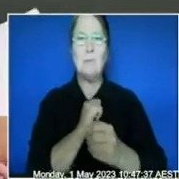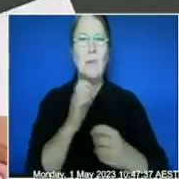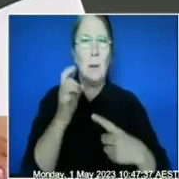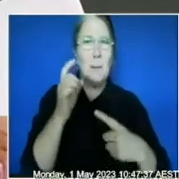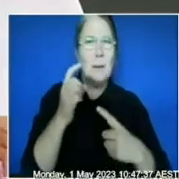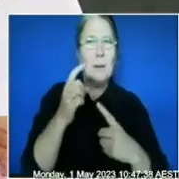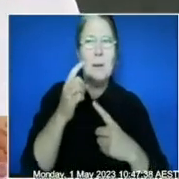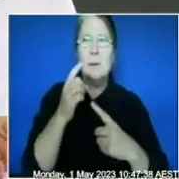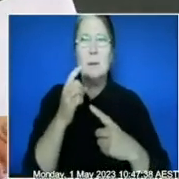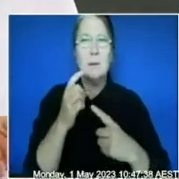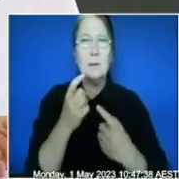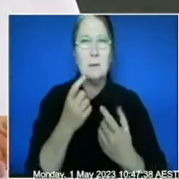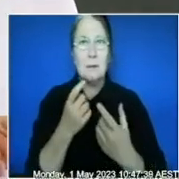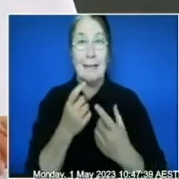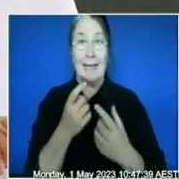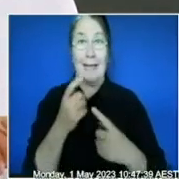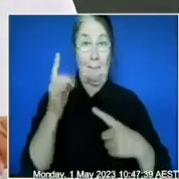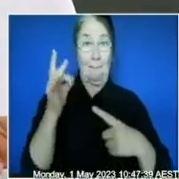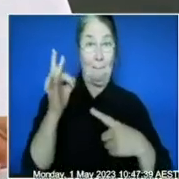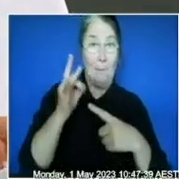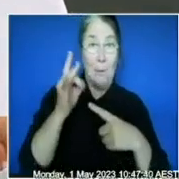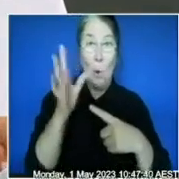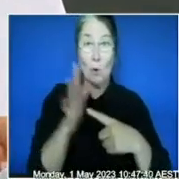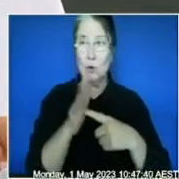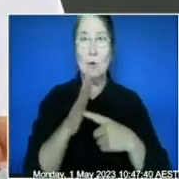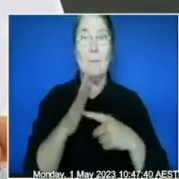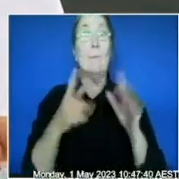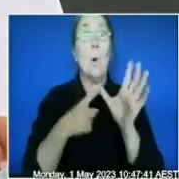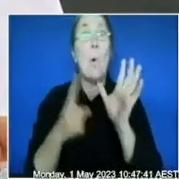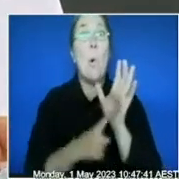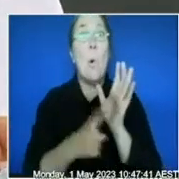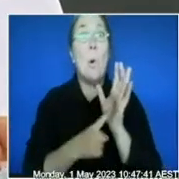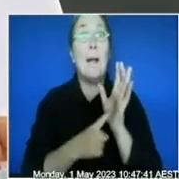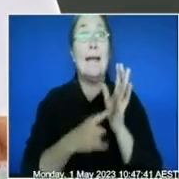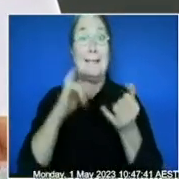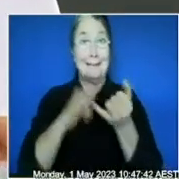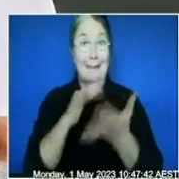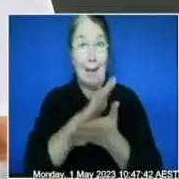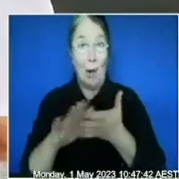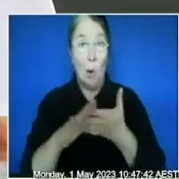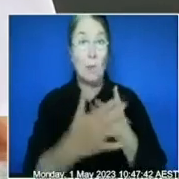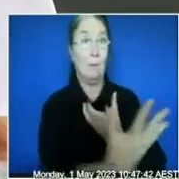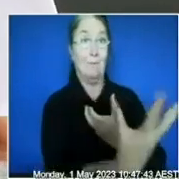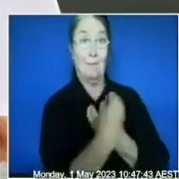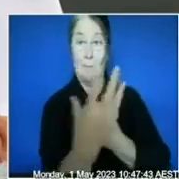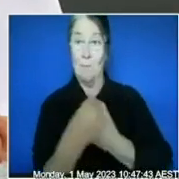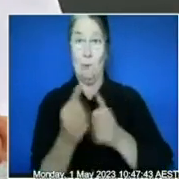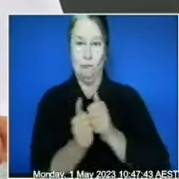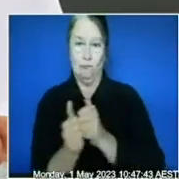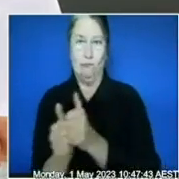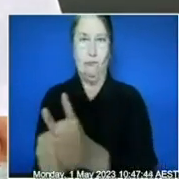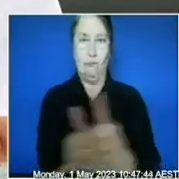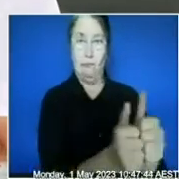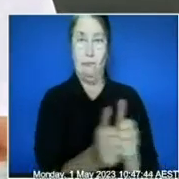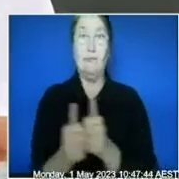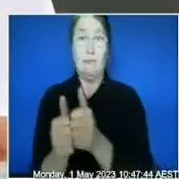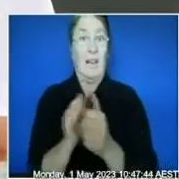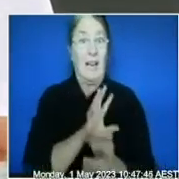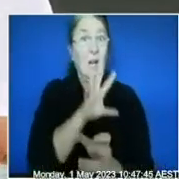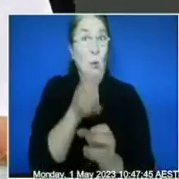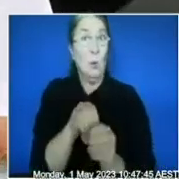Police. Did you have, up to that point, positive, proactive engagement from Victoria